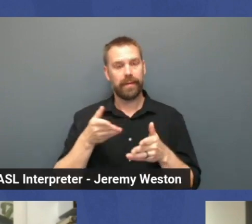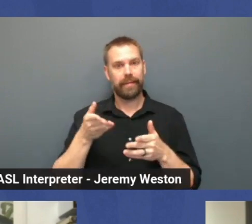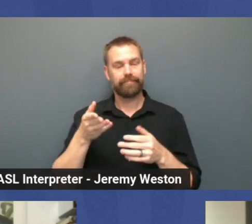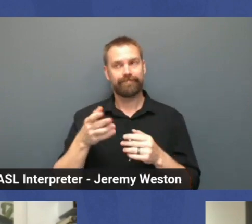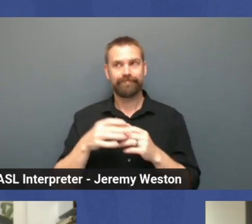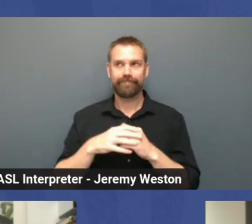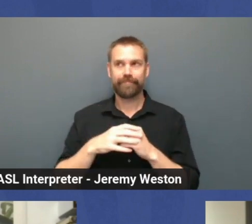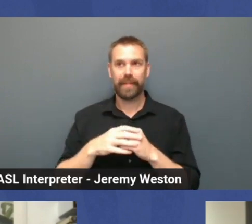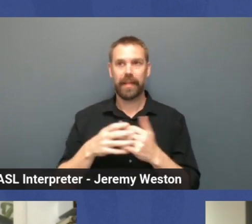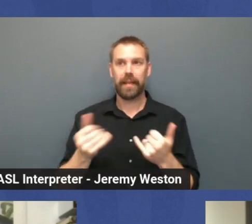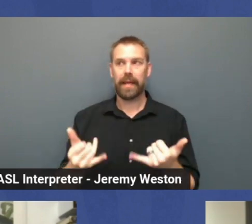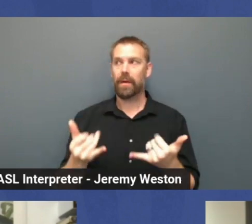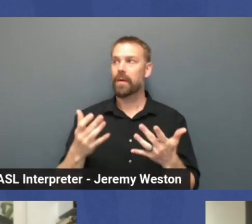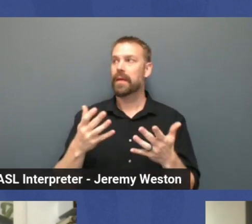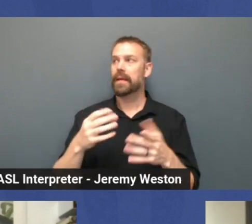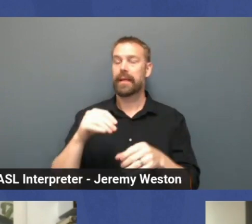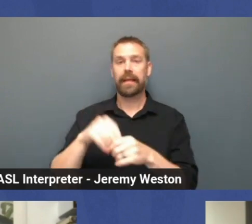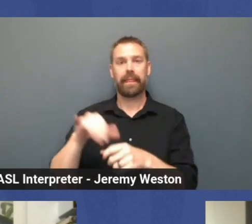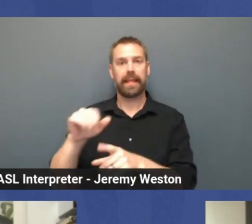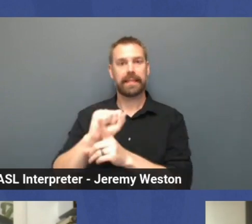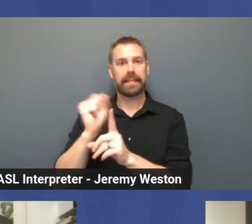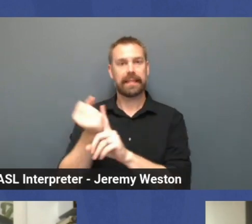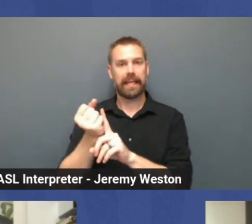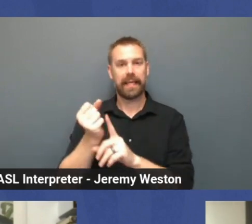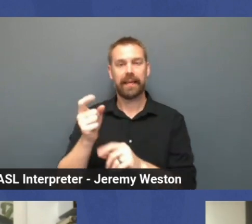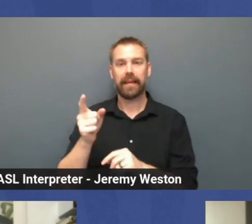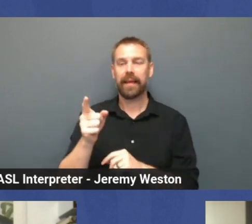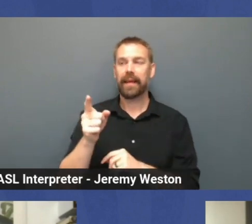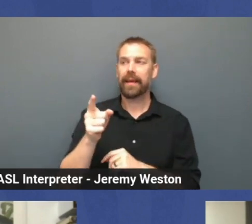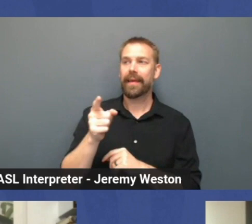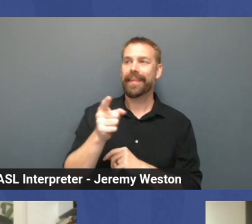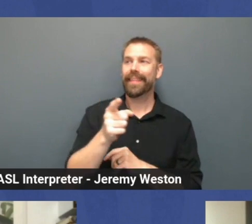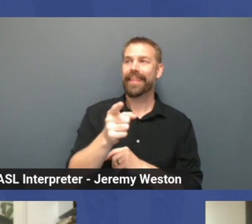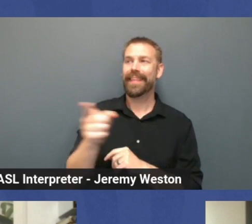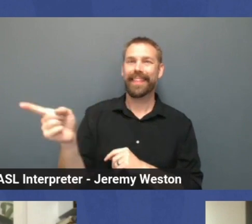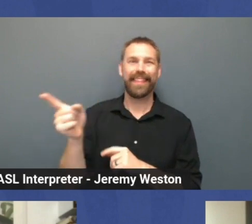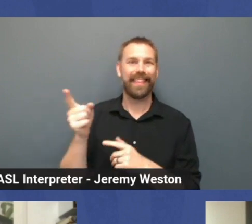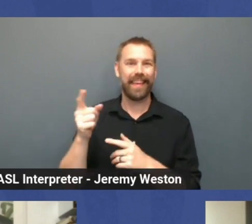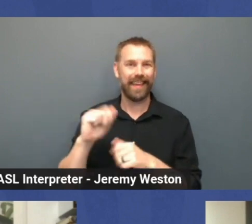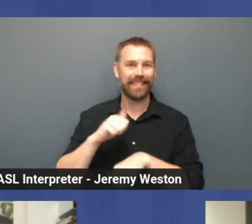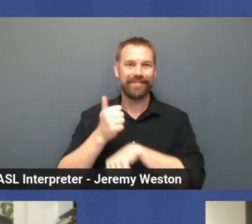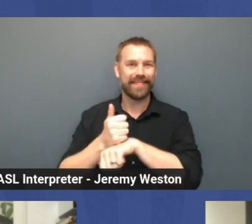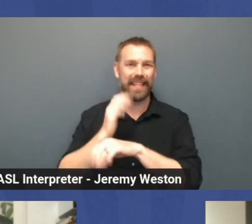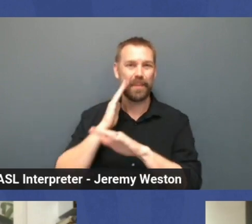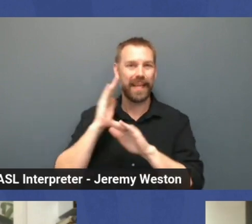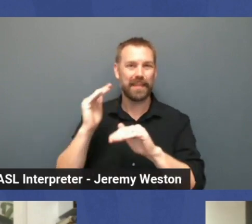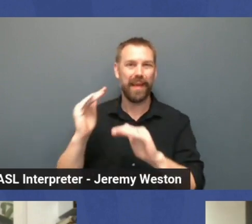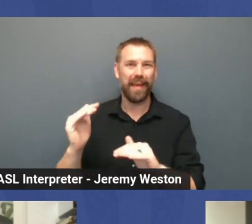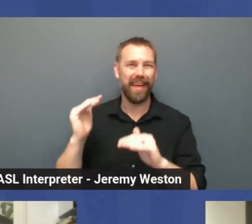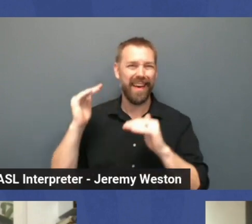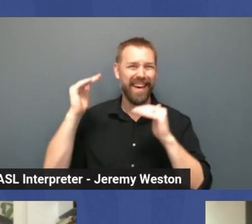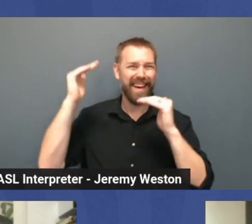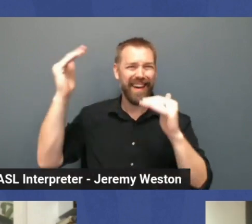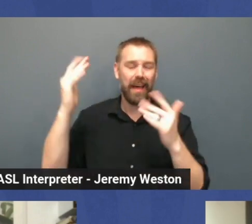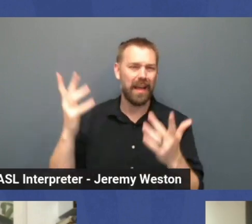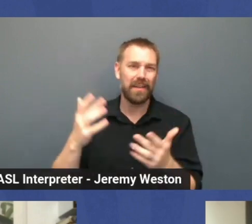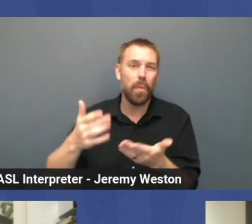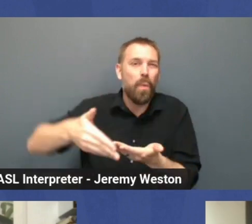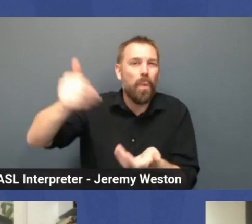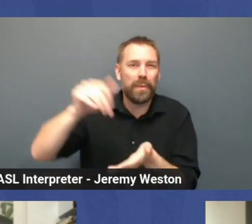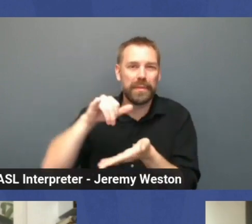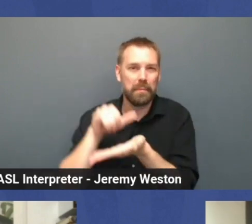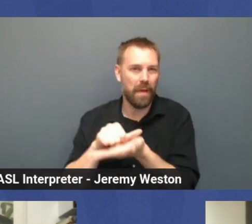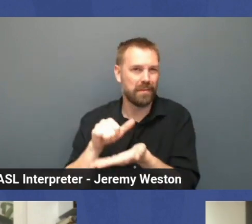that they've created an almost impossible standard. And when you're Black,